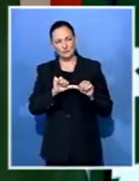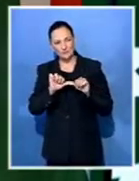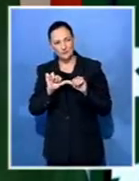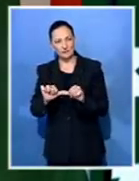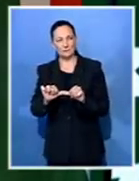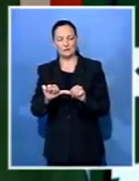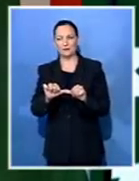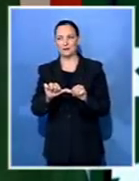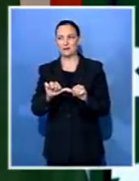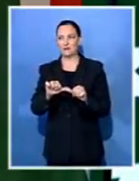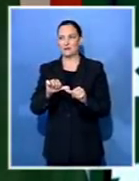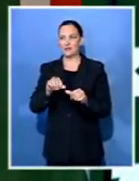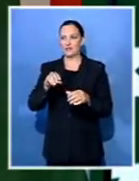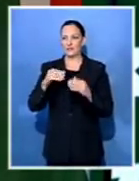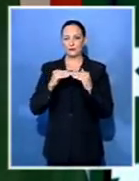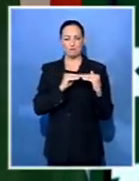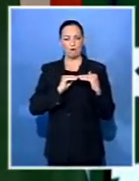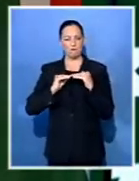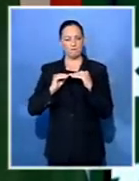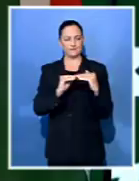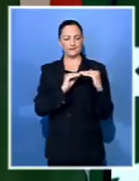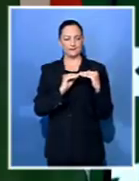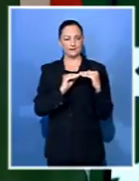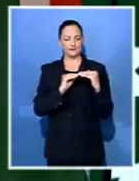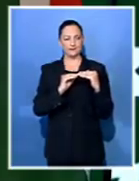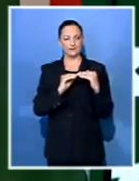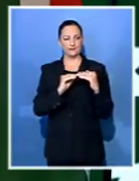democracy, justice, and peace.